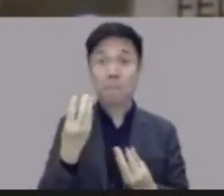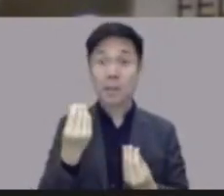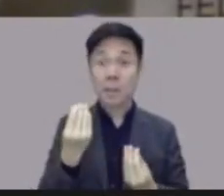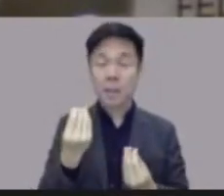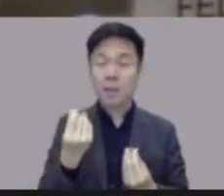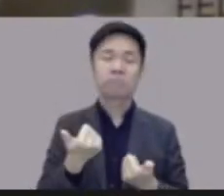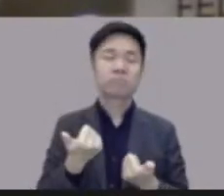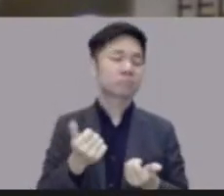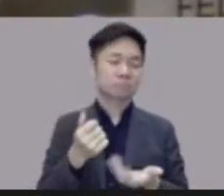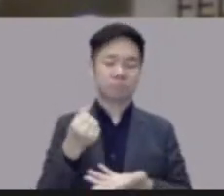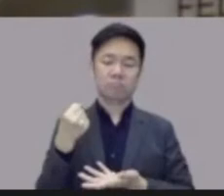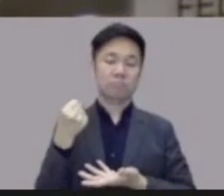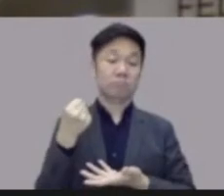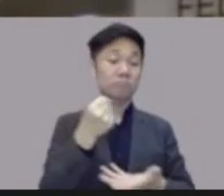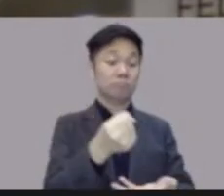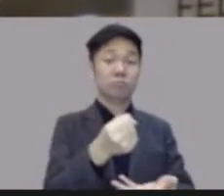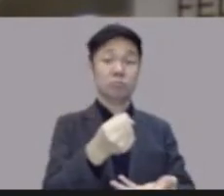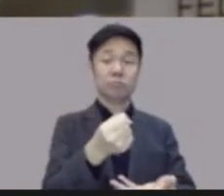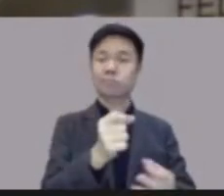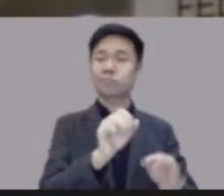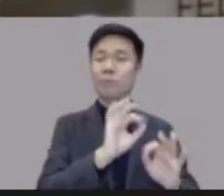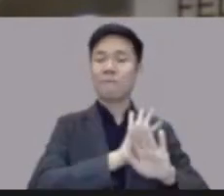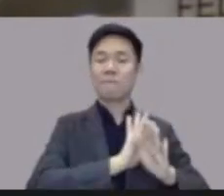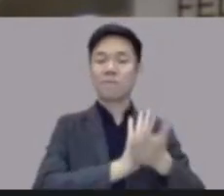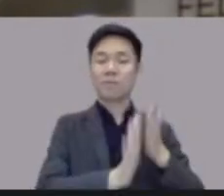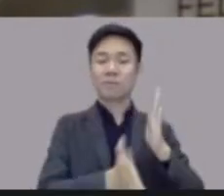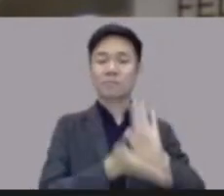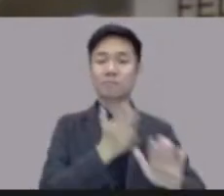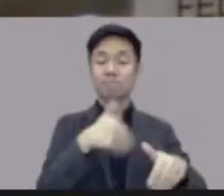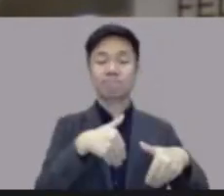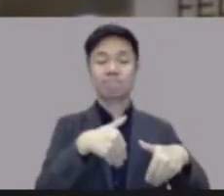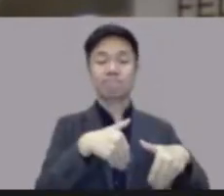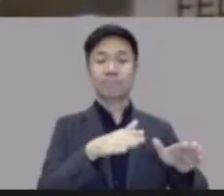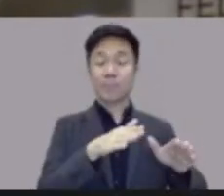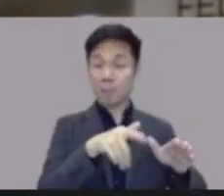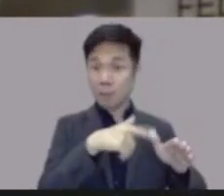climatic future boots